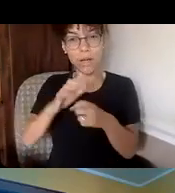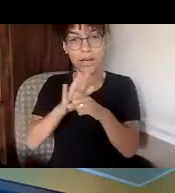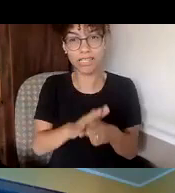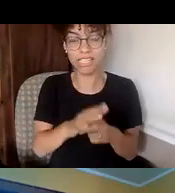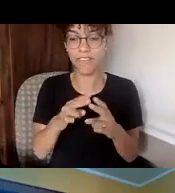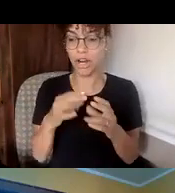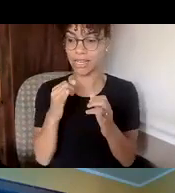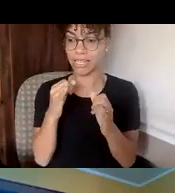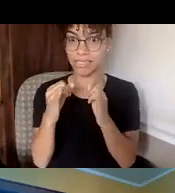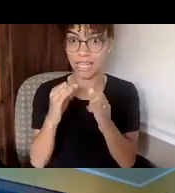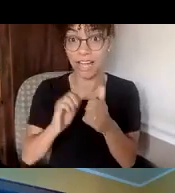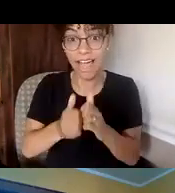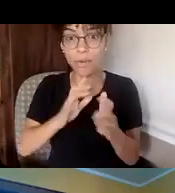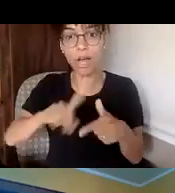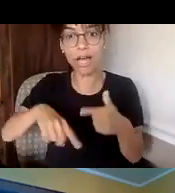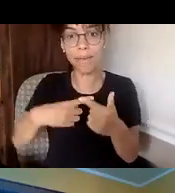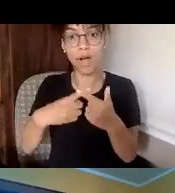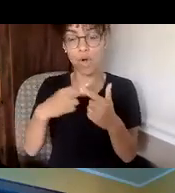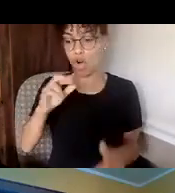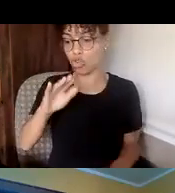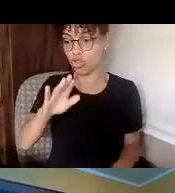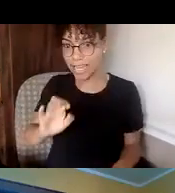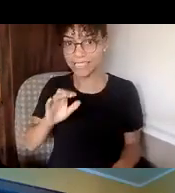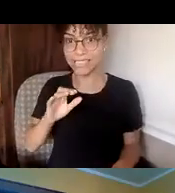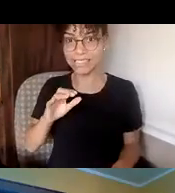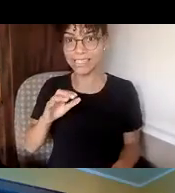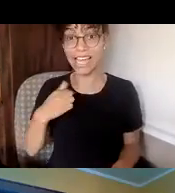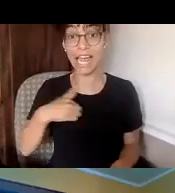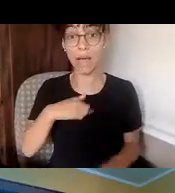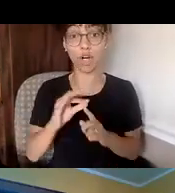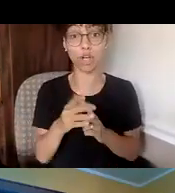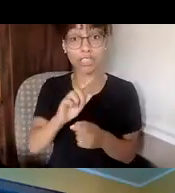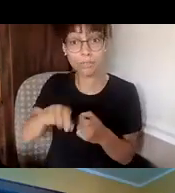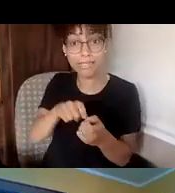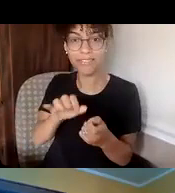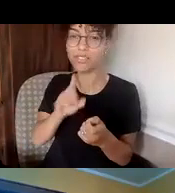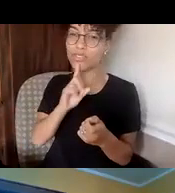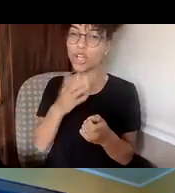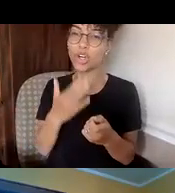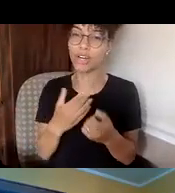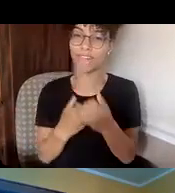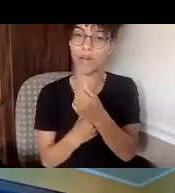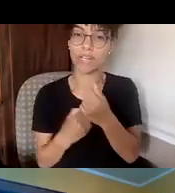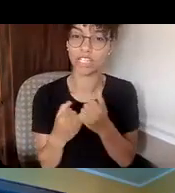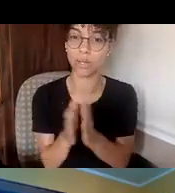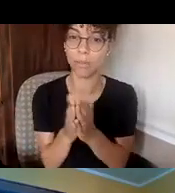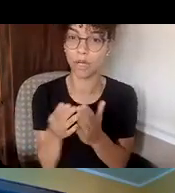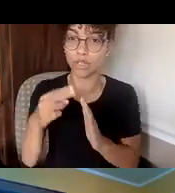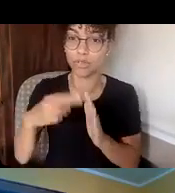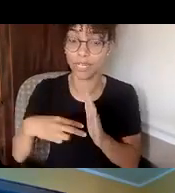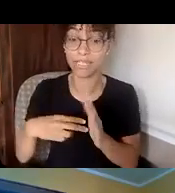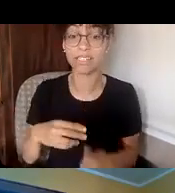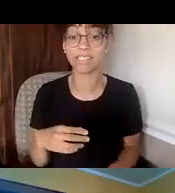think about it in terms of race in our country in particular. So I think that's just a good foundational text. And I found it